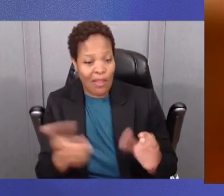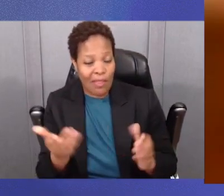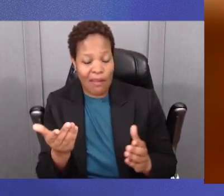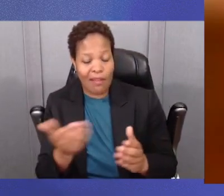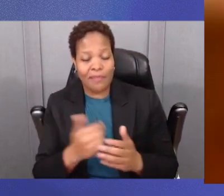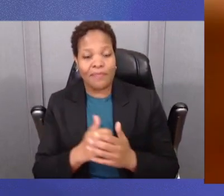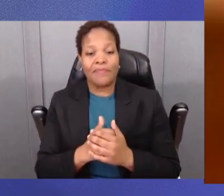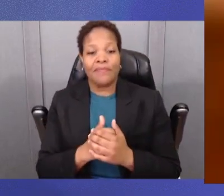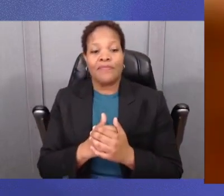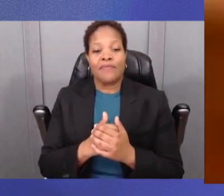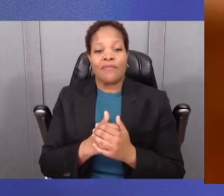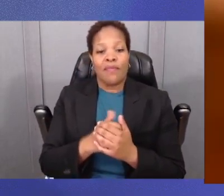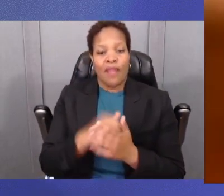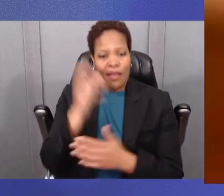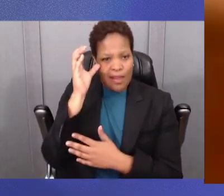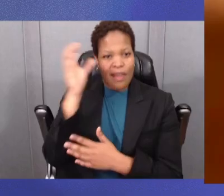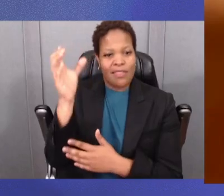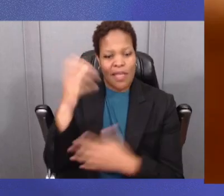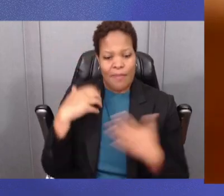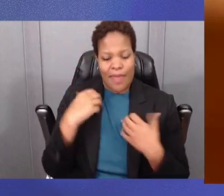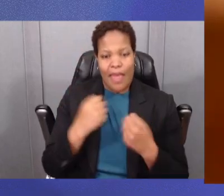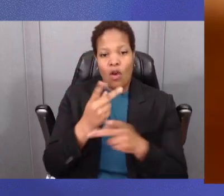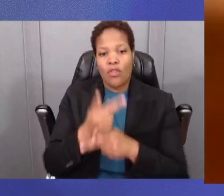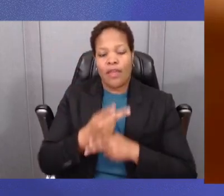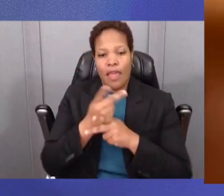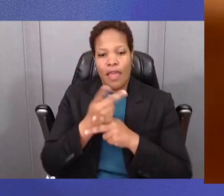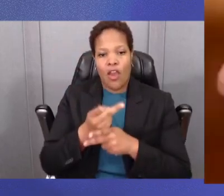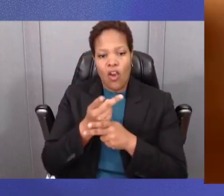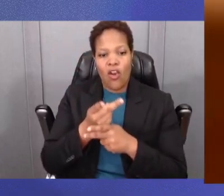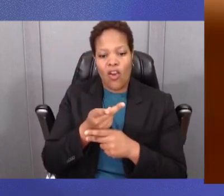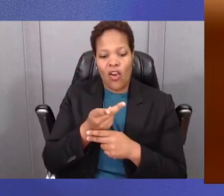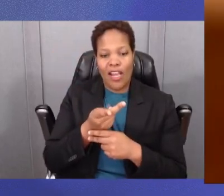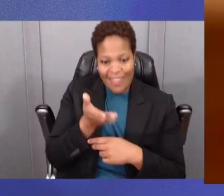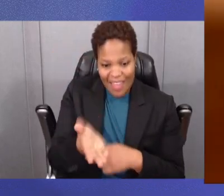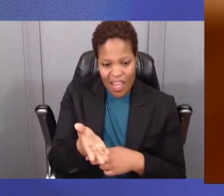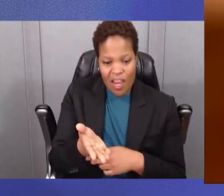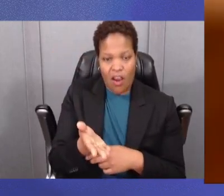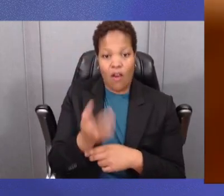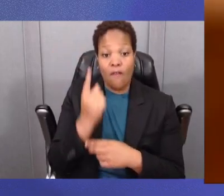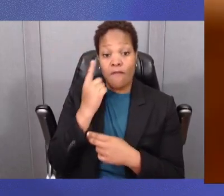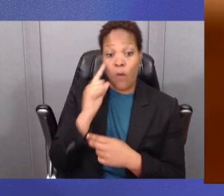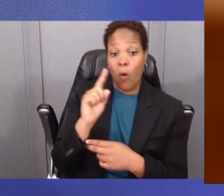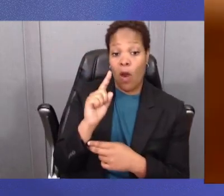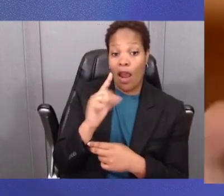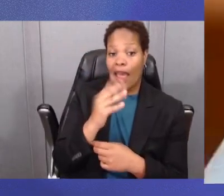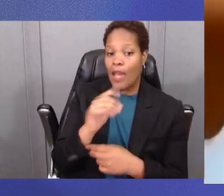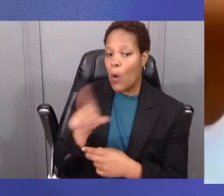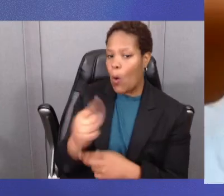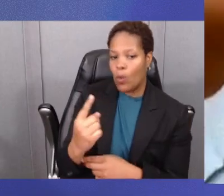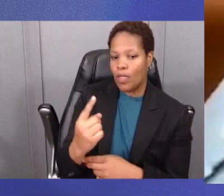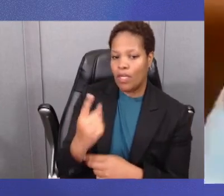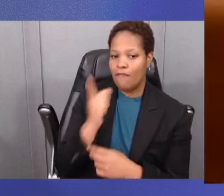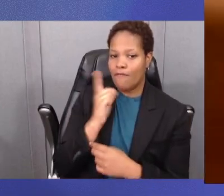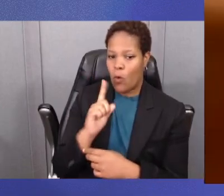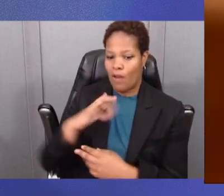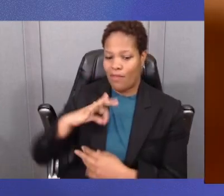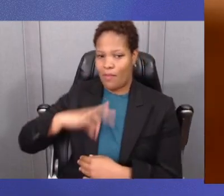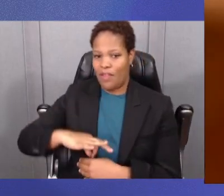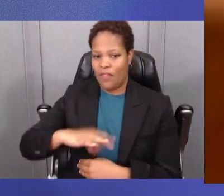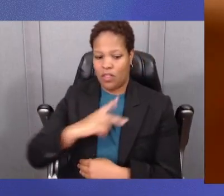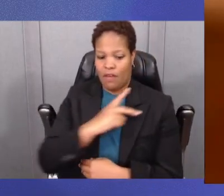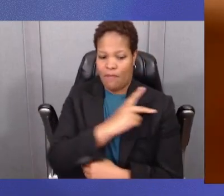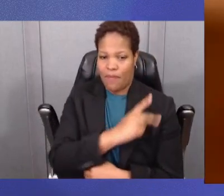The concept that healthcare exists for and only for the benefit of patients and families